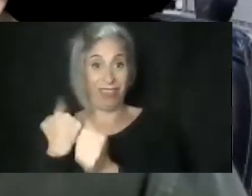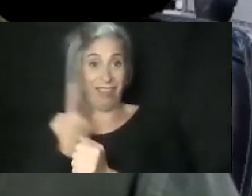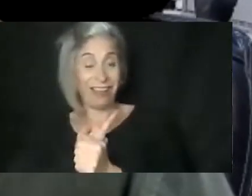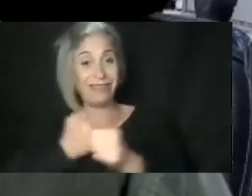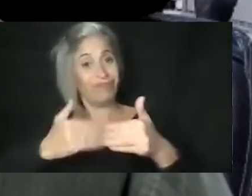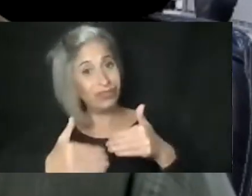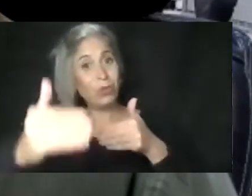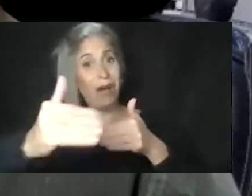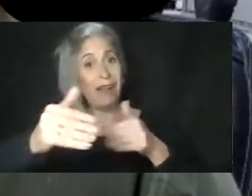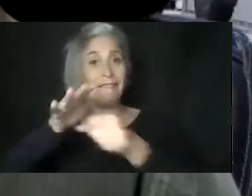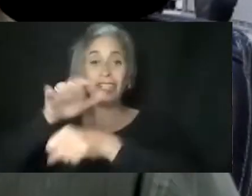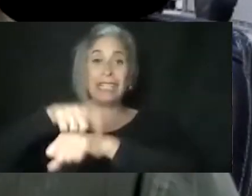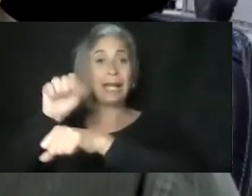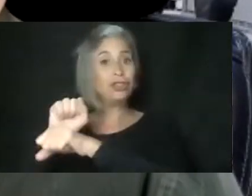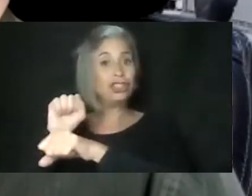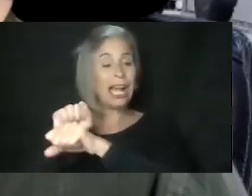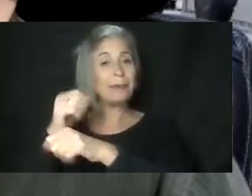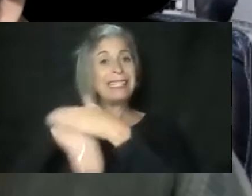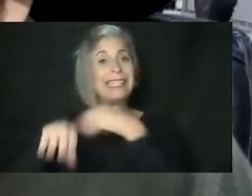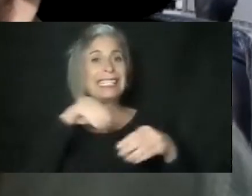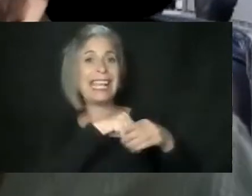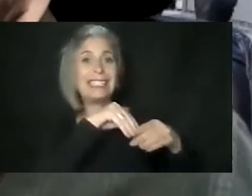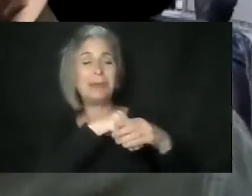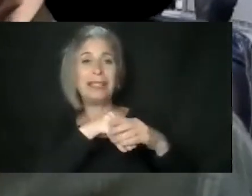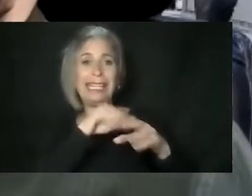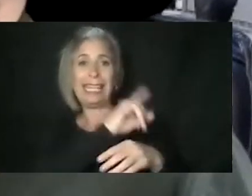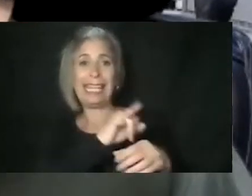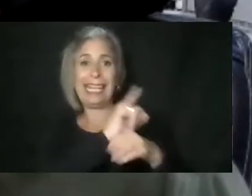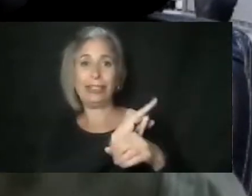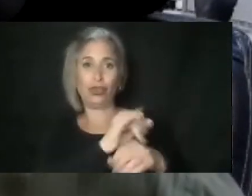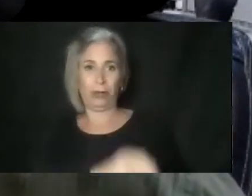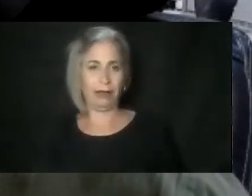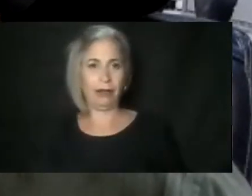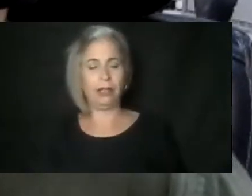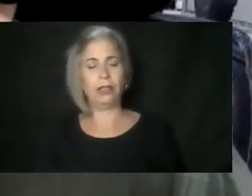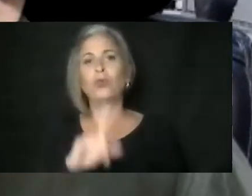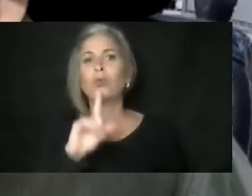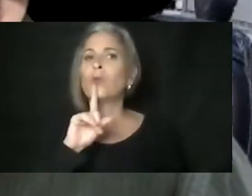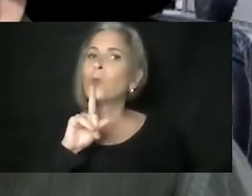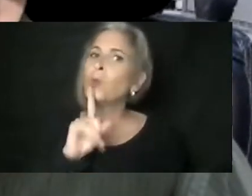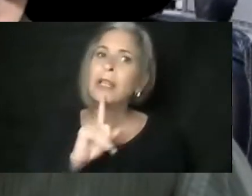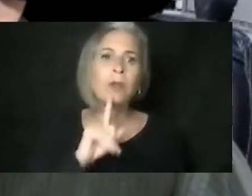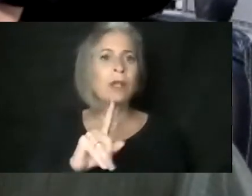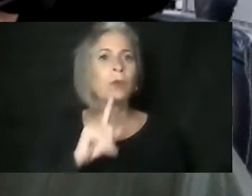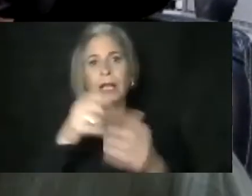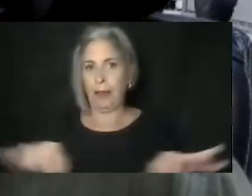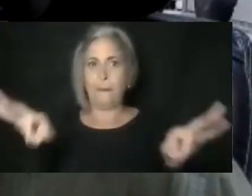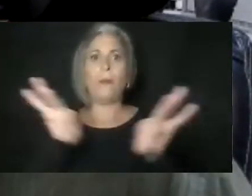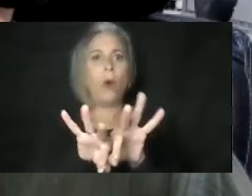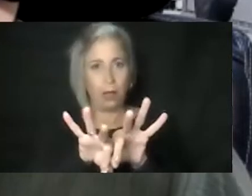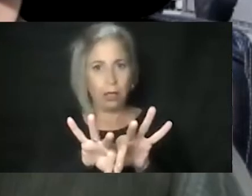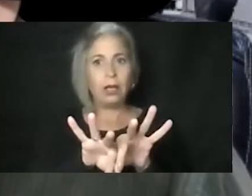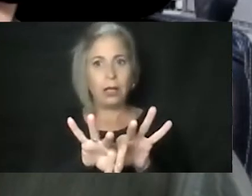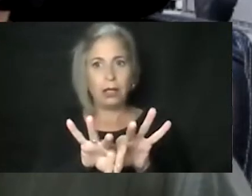on and get full-time jobs in the accessibility industry. And that's so crucially important, because we need